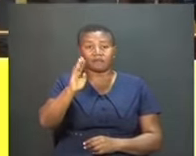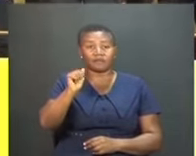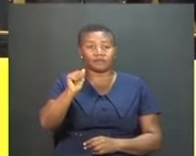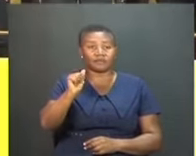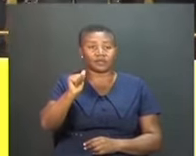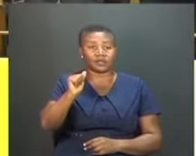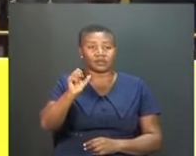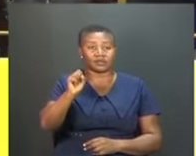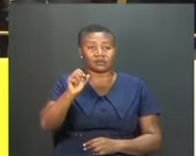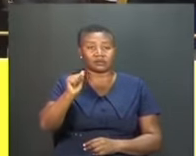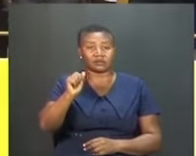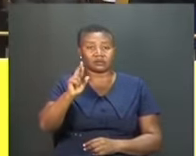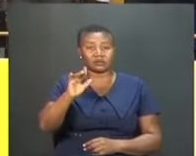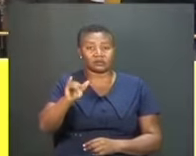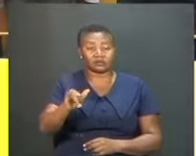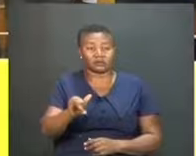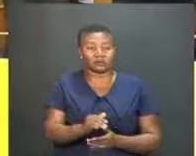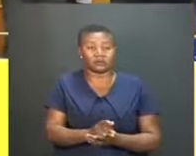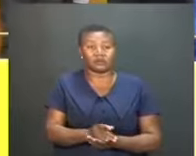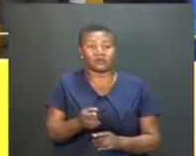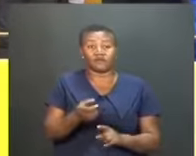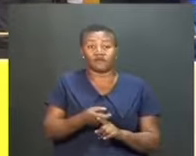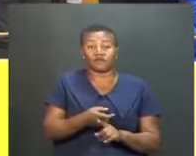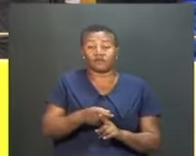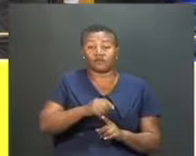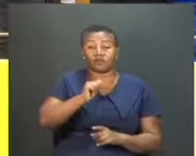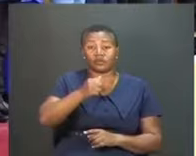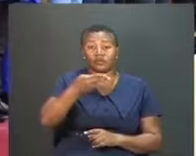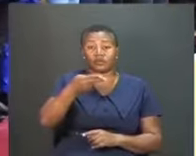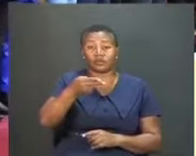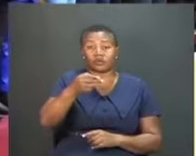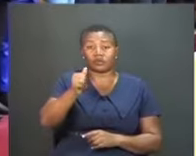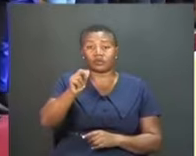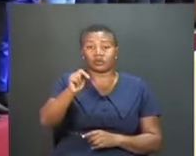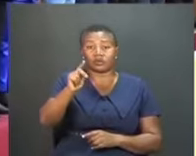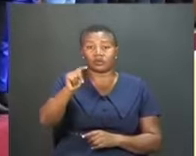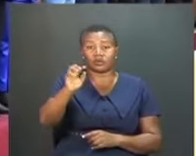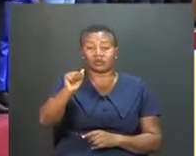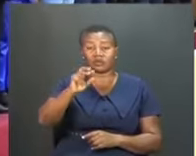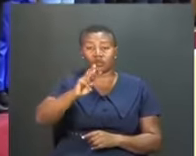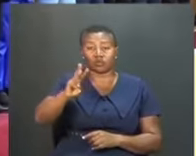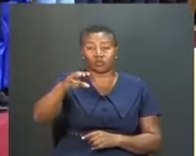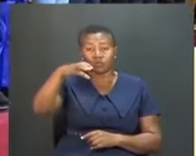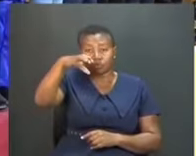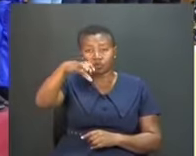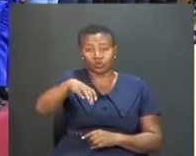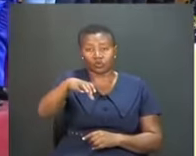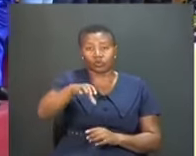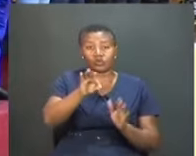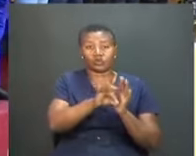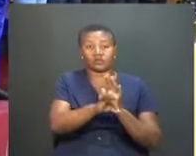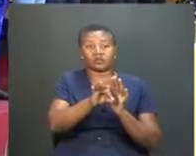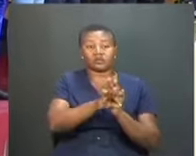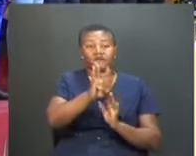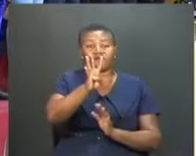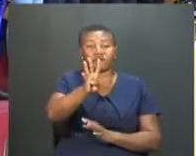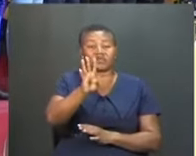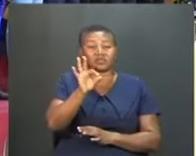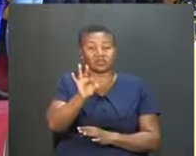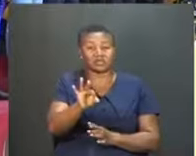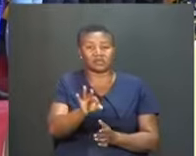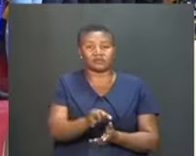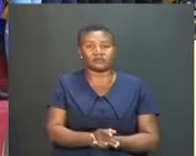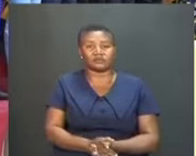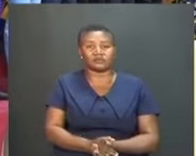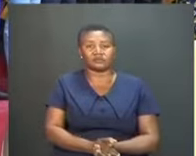And they are coming from the Ahanta West constituency. They are 49 in number.